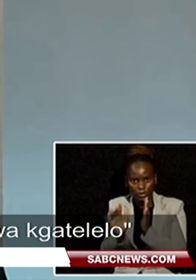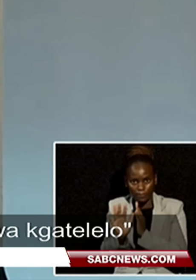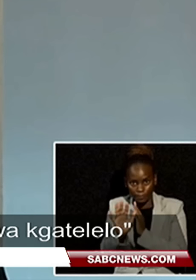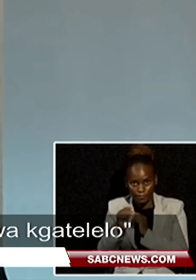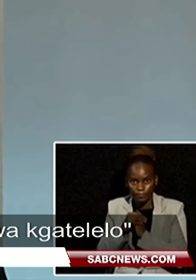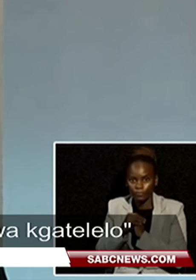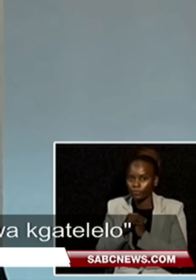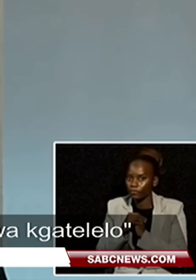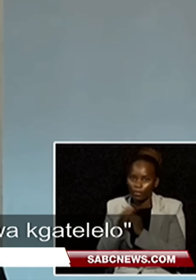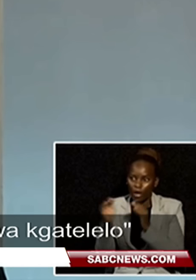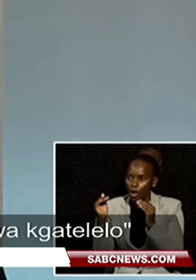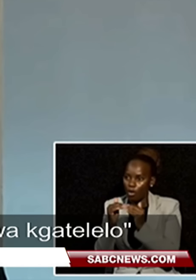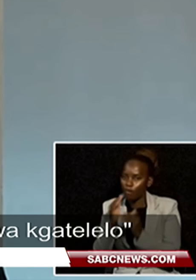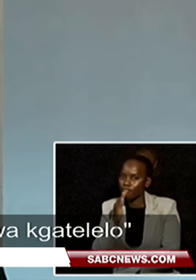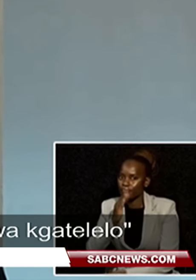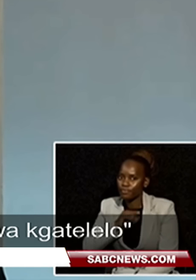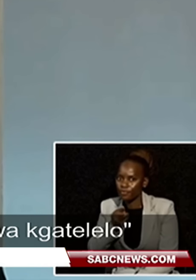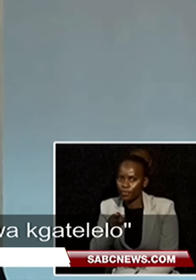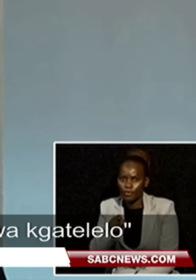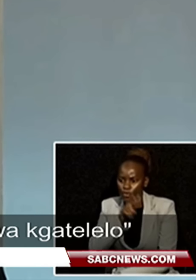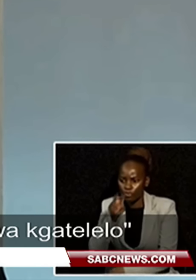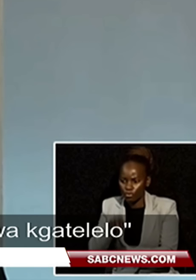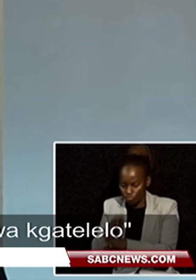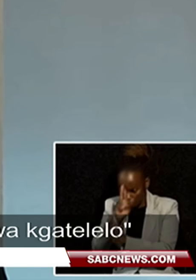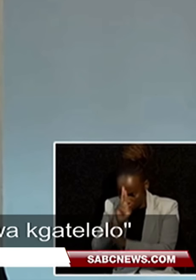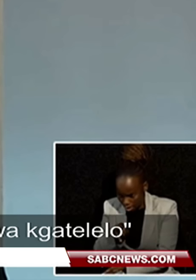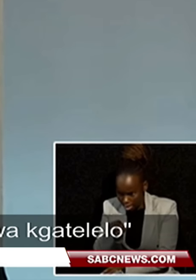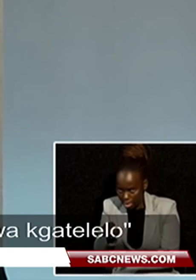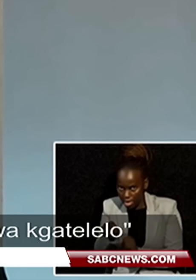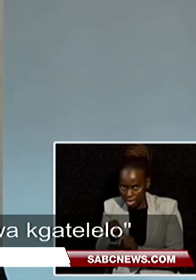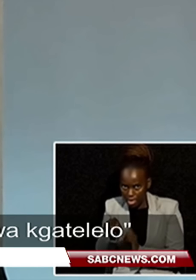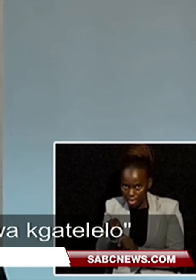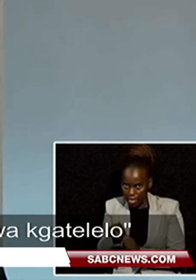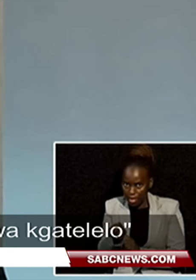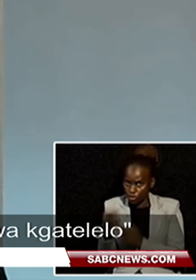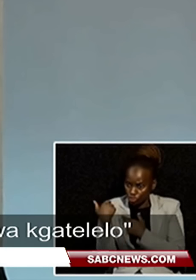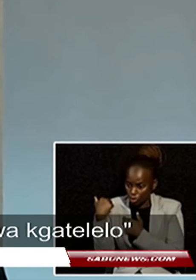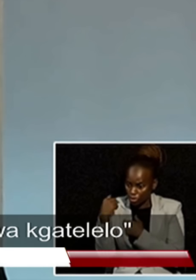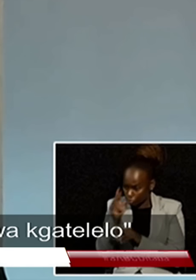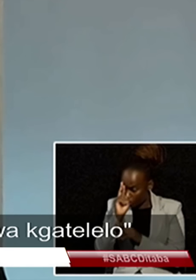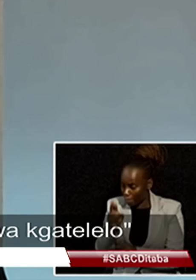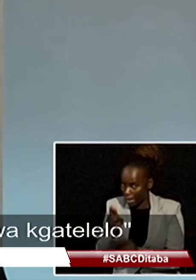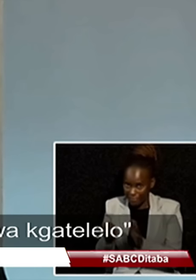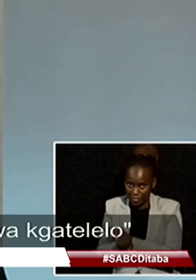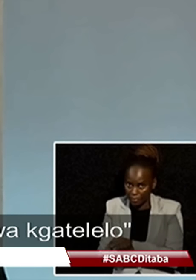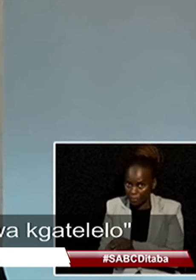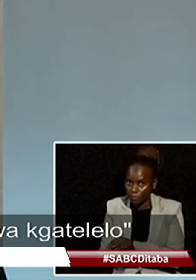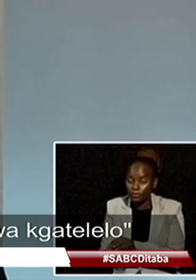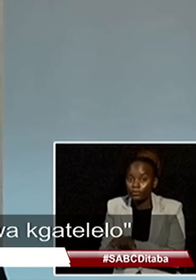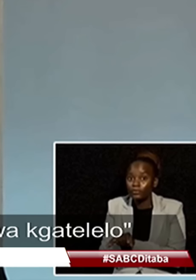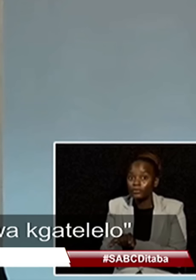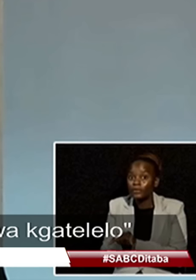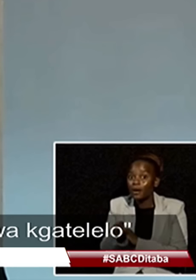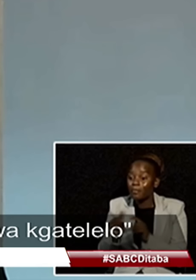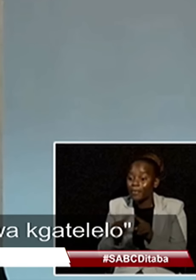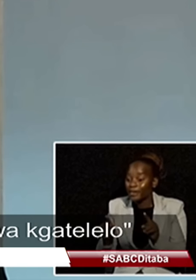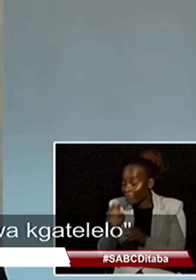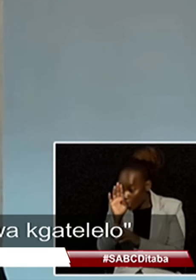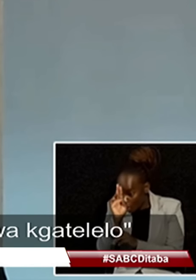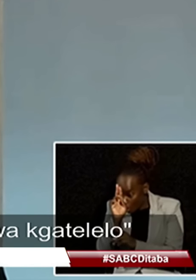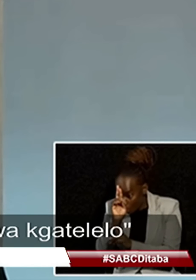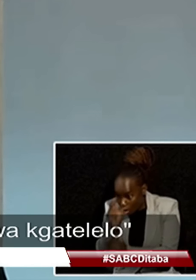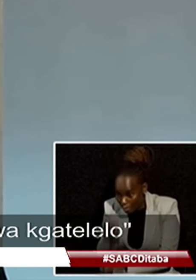you do not have a moral duty to obey it. But not to obey it